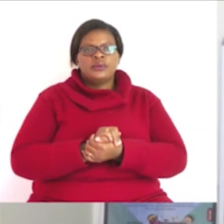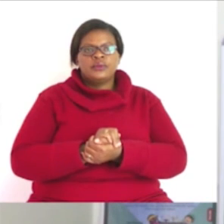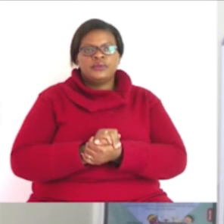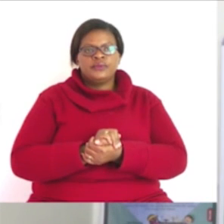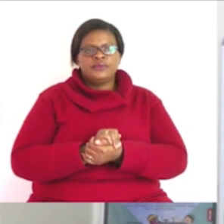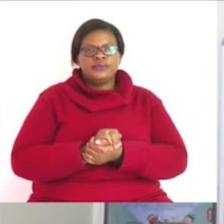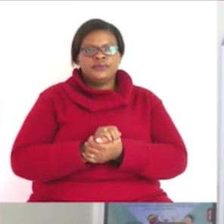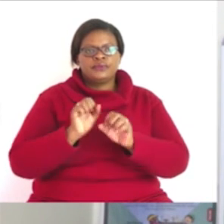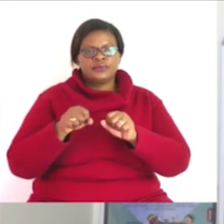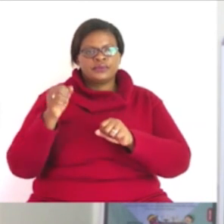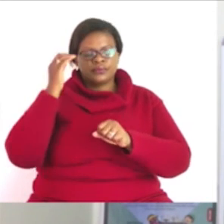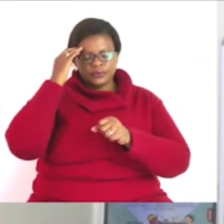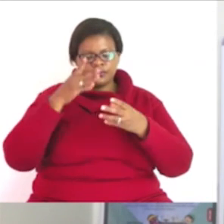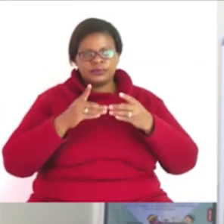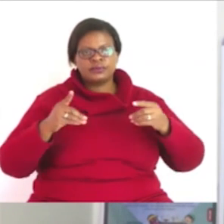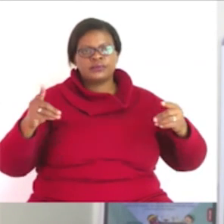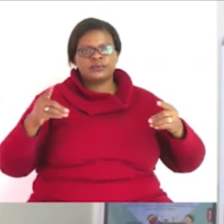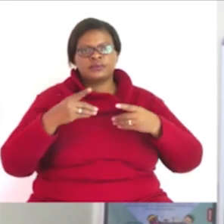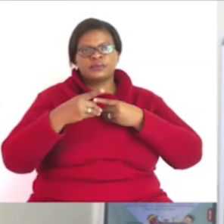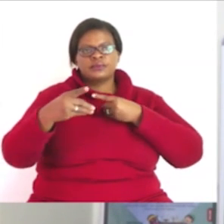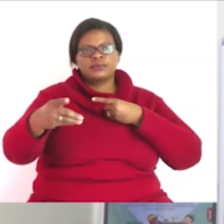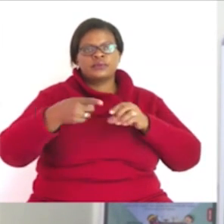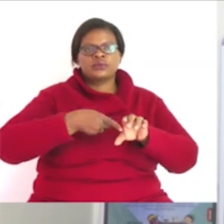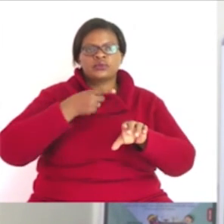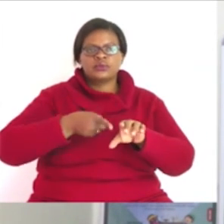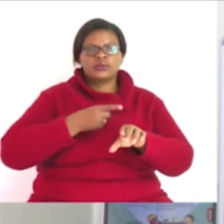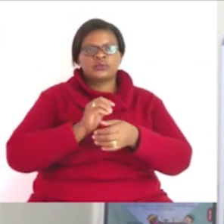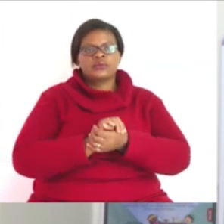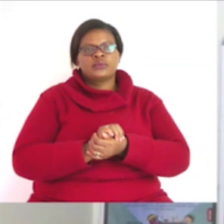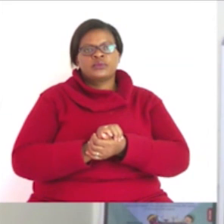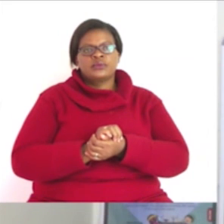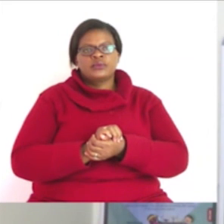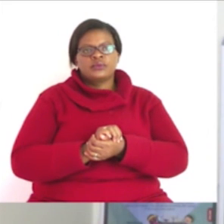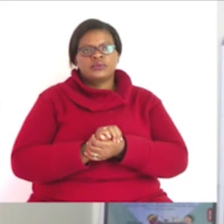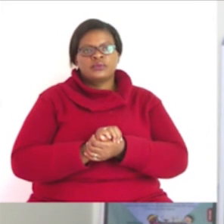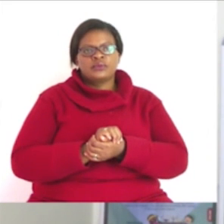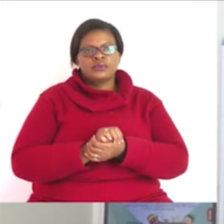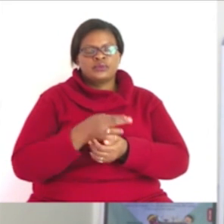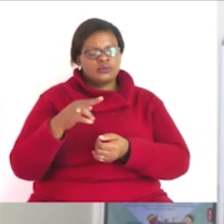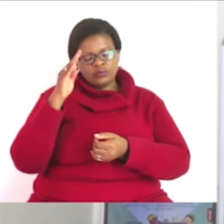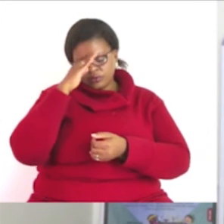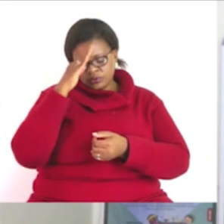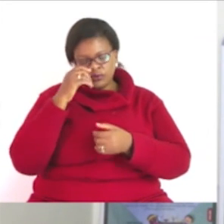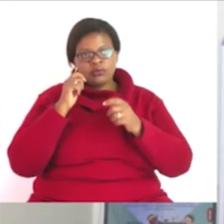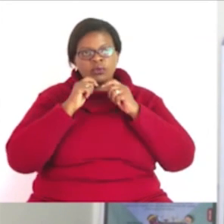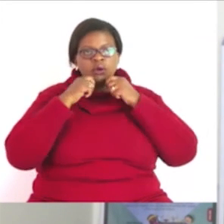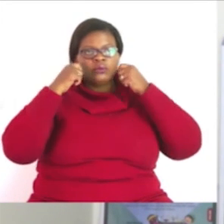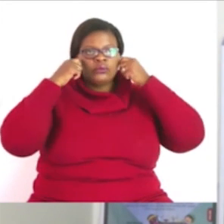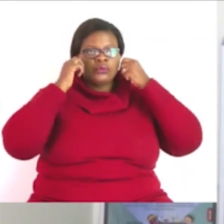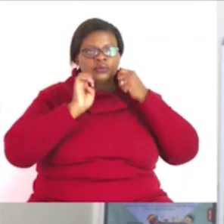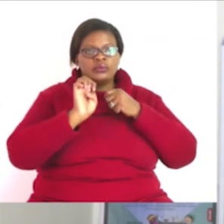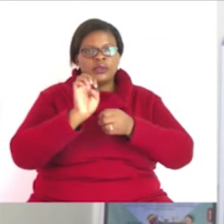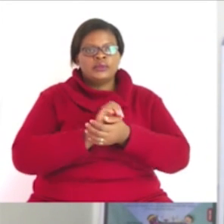And make sure that you keep your social distance. Don't forget your mask, all right?